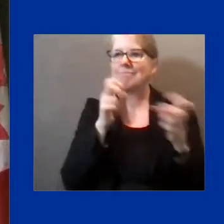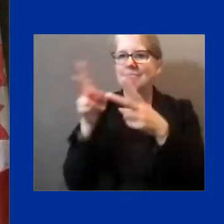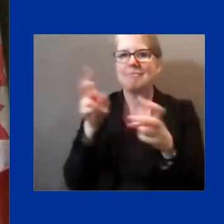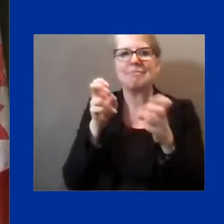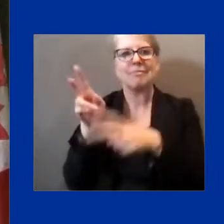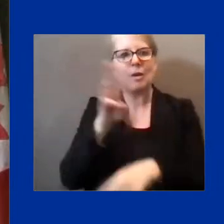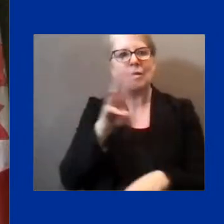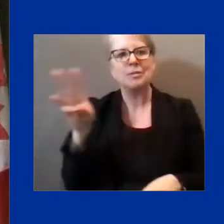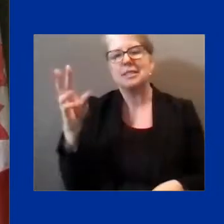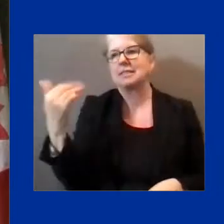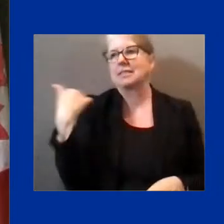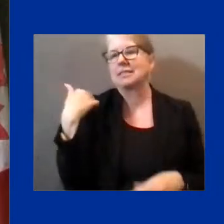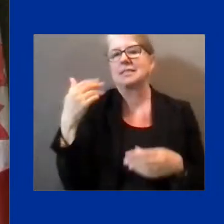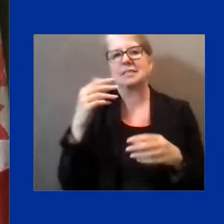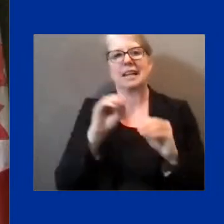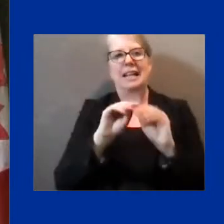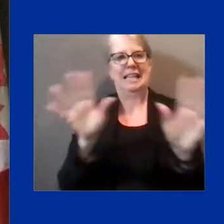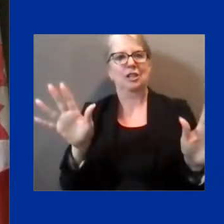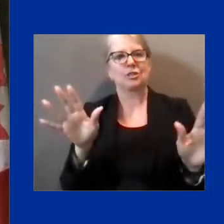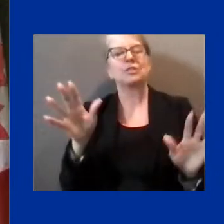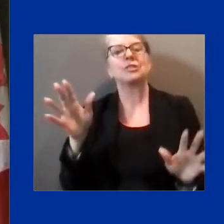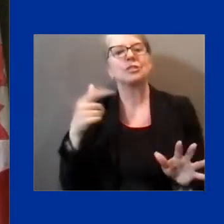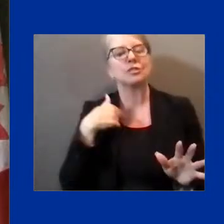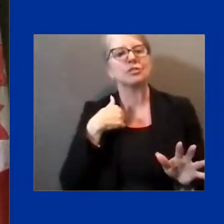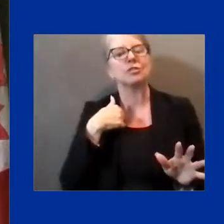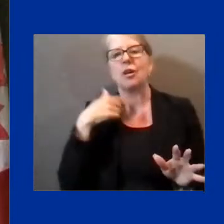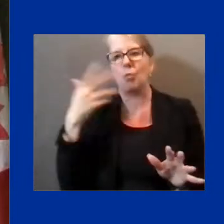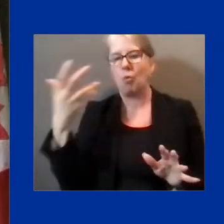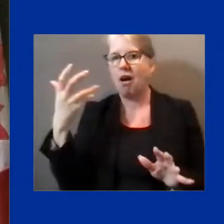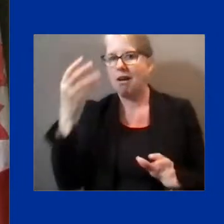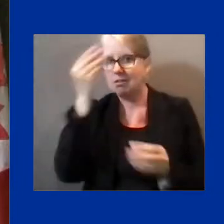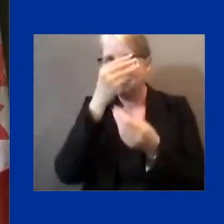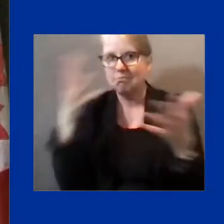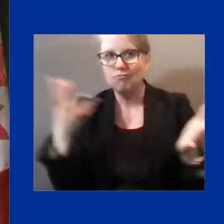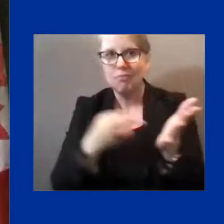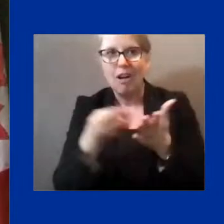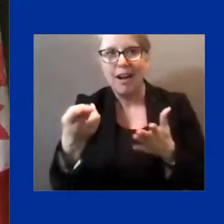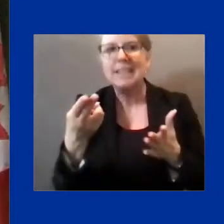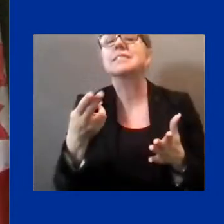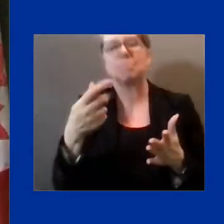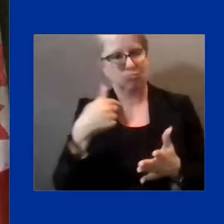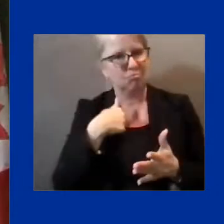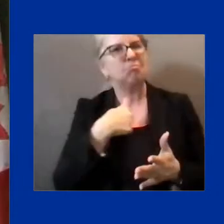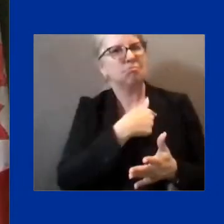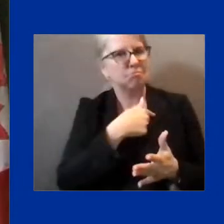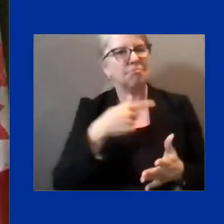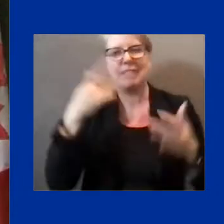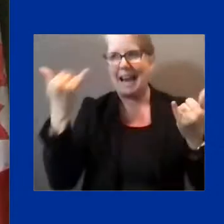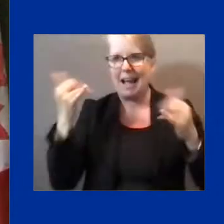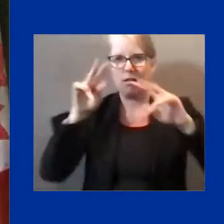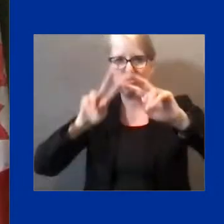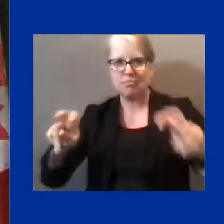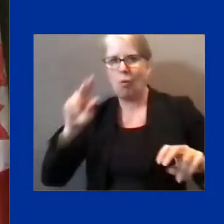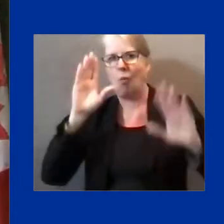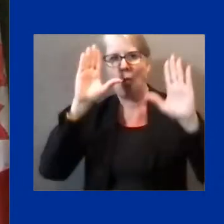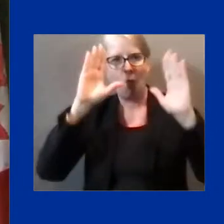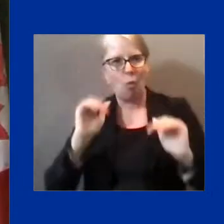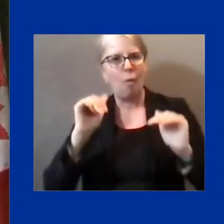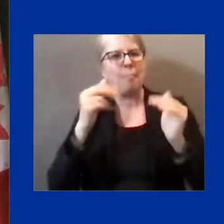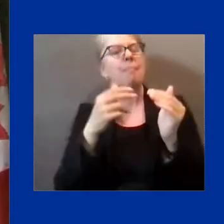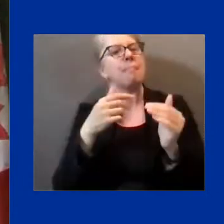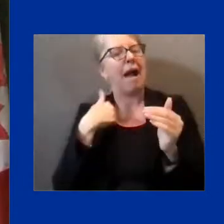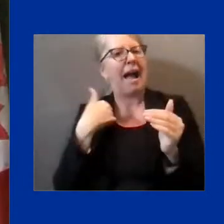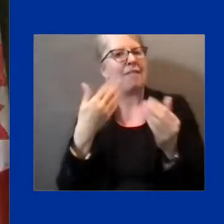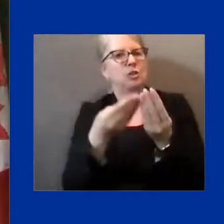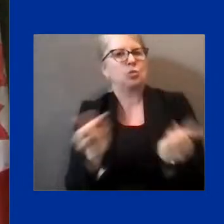was asked a question to be very transparent. This is something that we're looking at right now. I'm hoping that we have a solution in the next few days from the province about